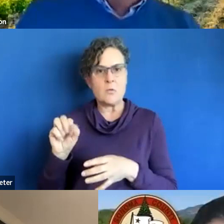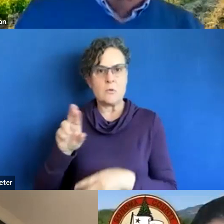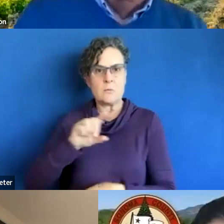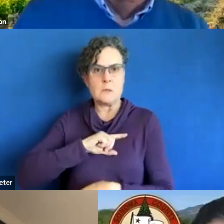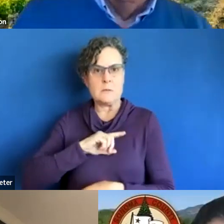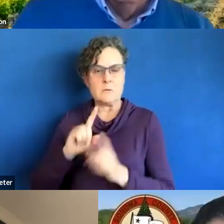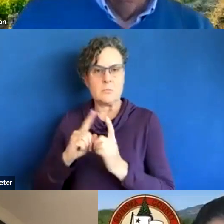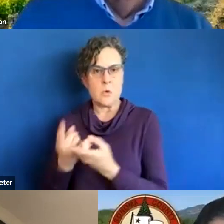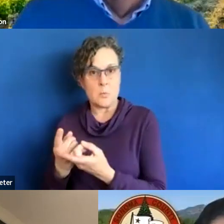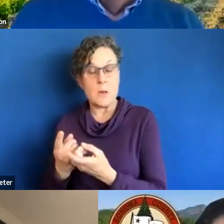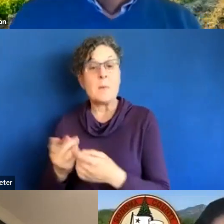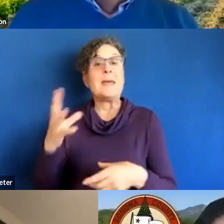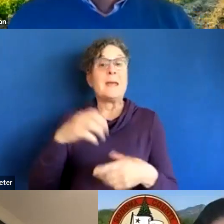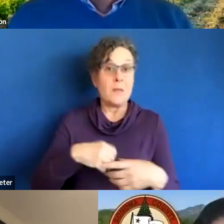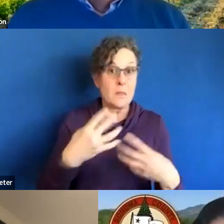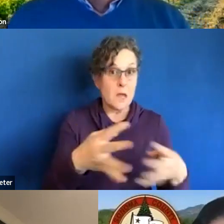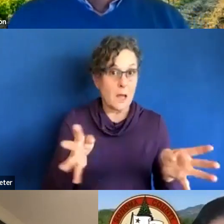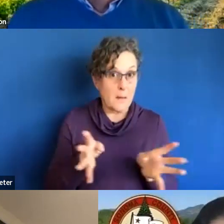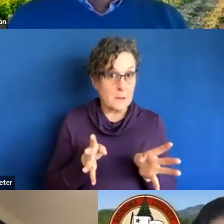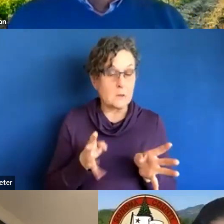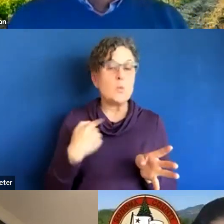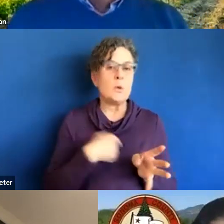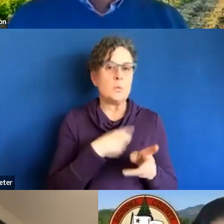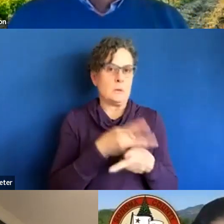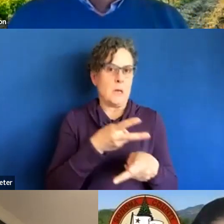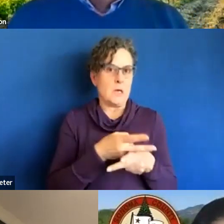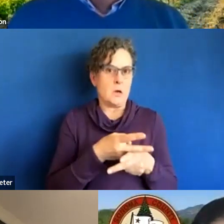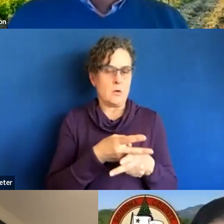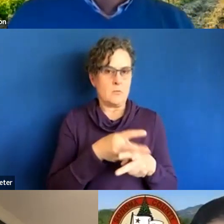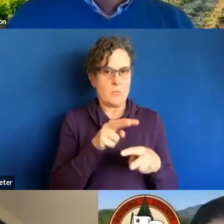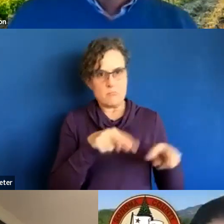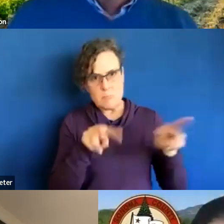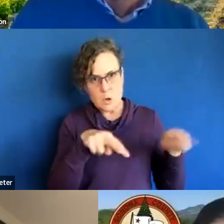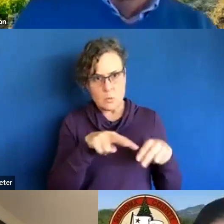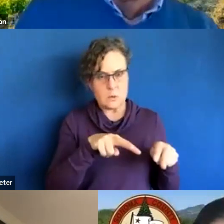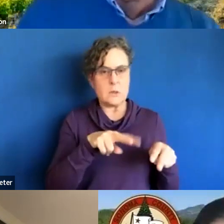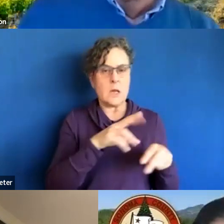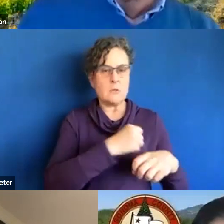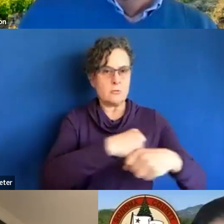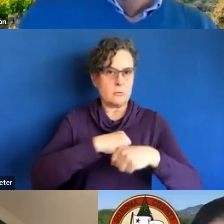security company and in the surrounding kind of perimeter. Okay. Thank you.